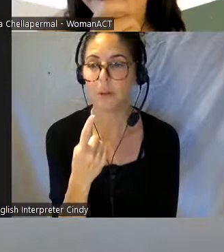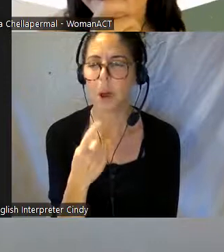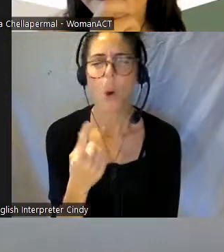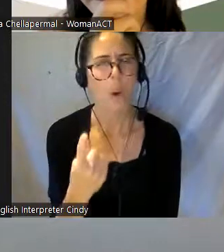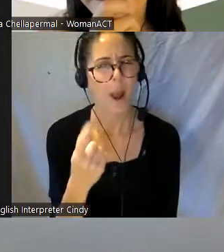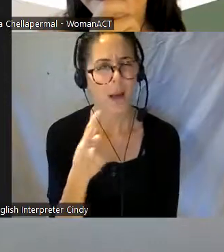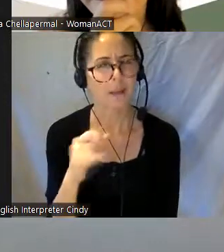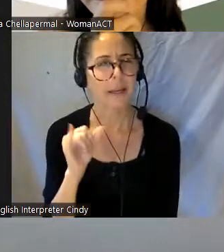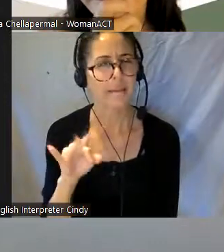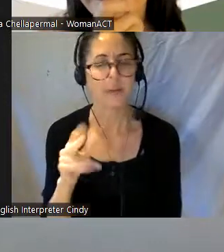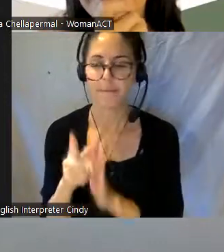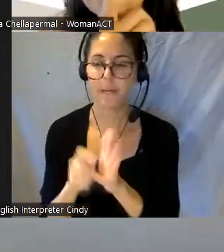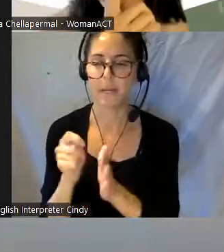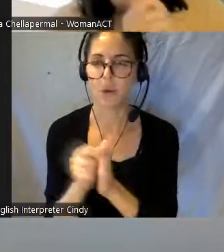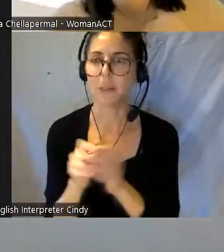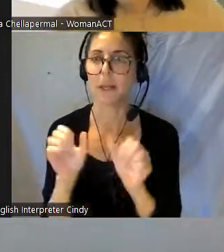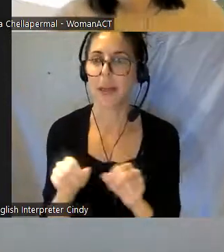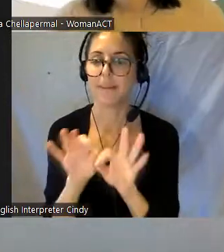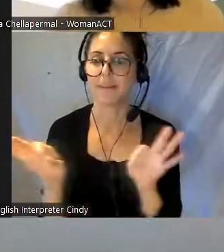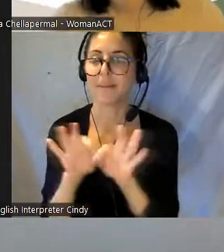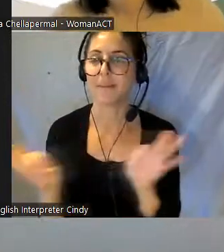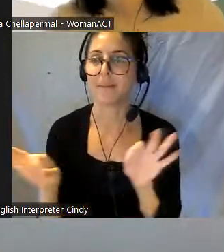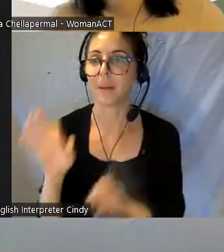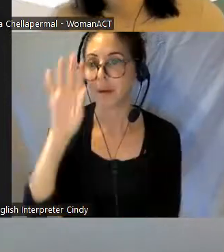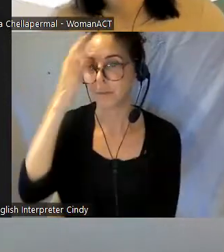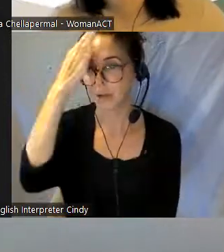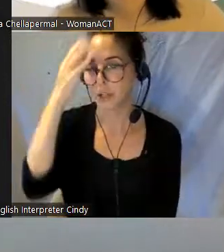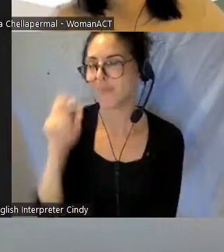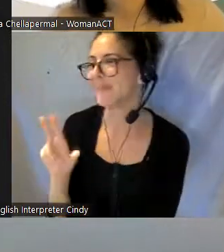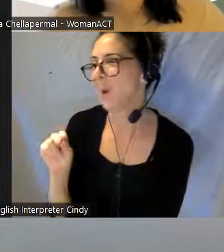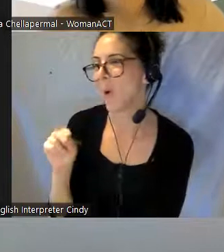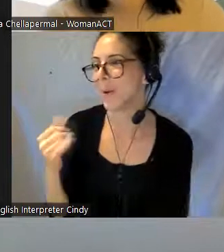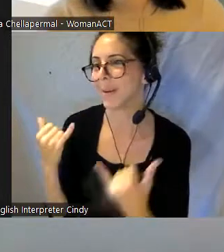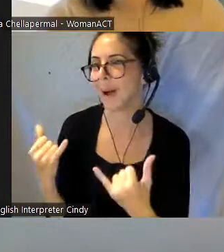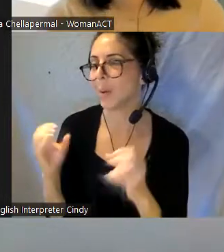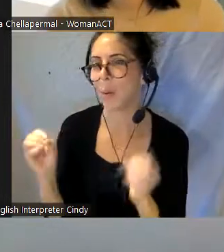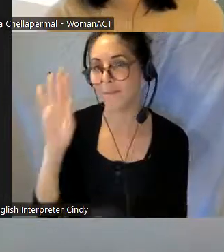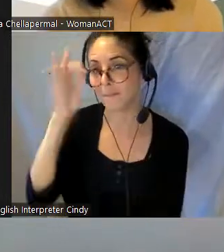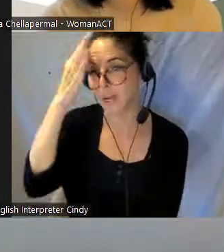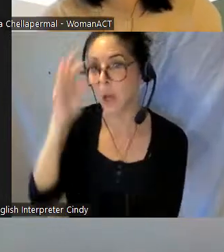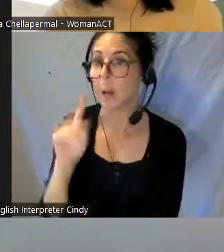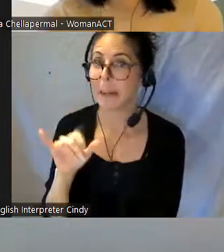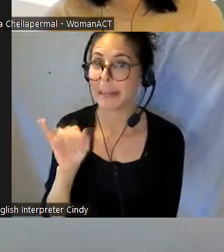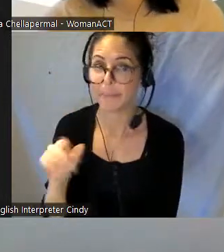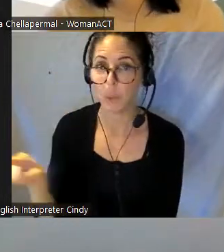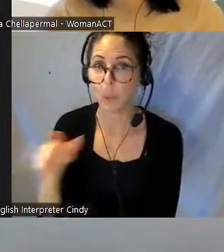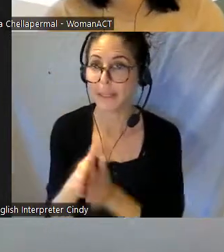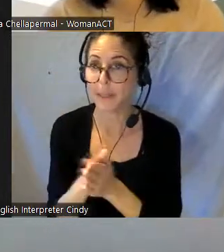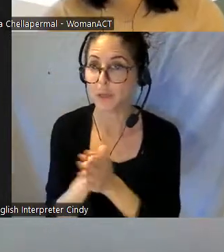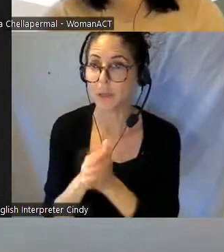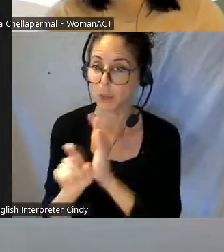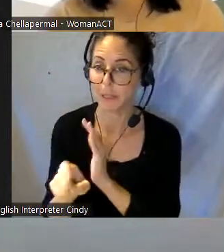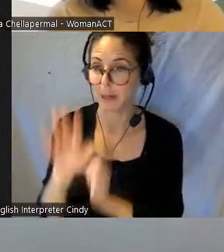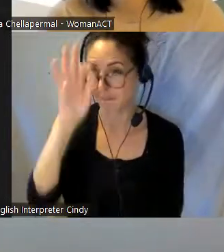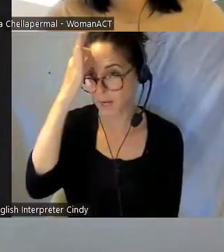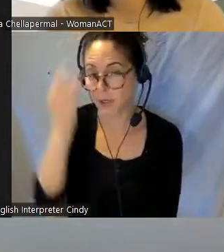available in French. We don't have any at the moment in French. However, if there is a language that you're needing them, that you want to provide